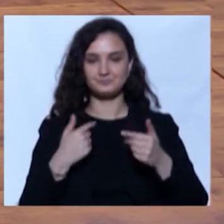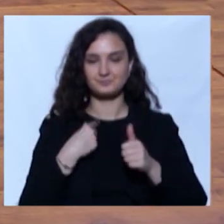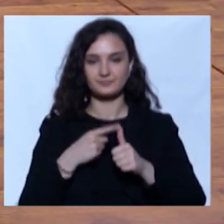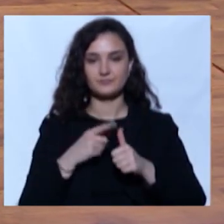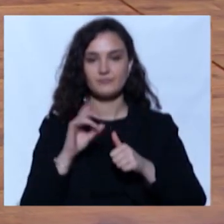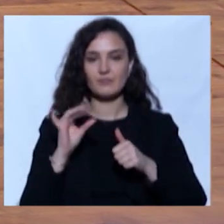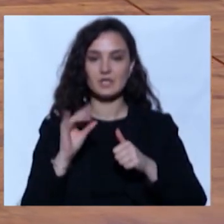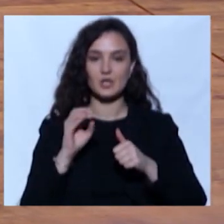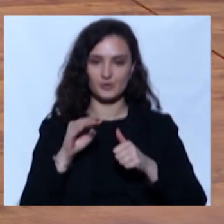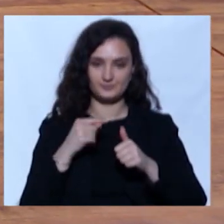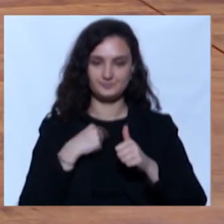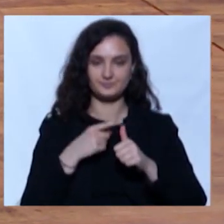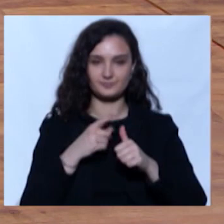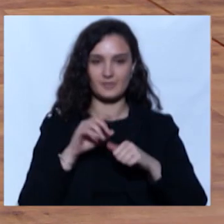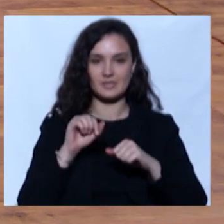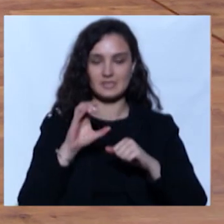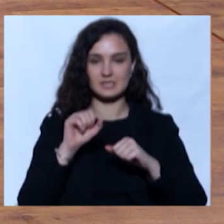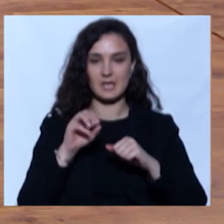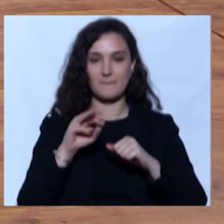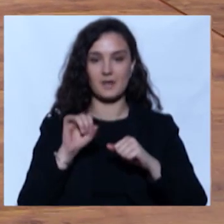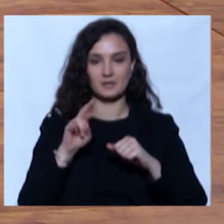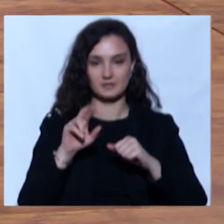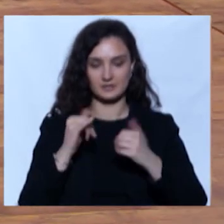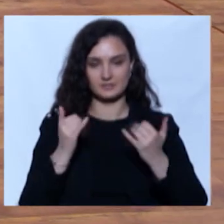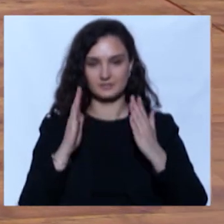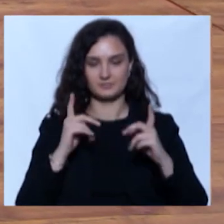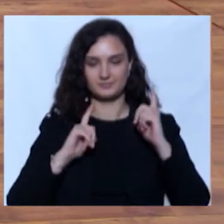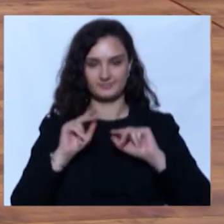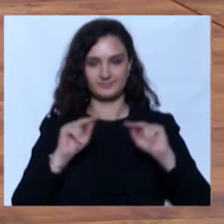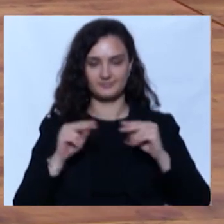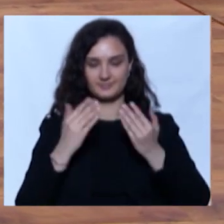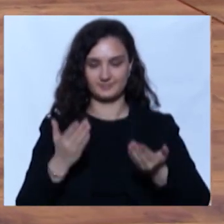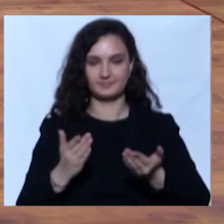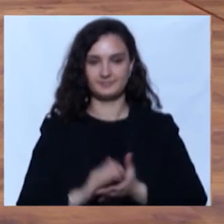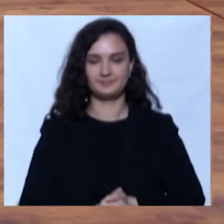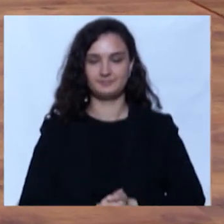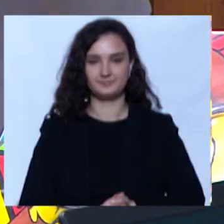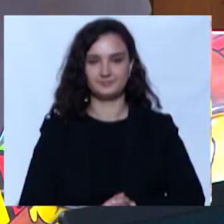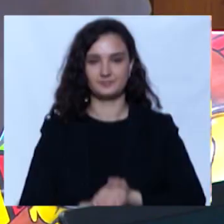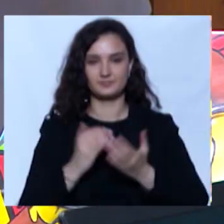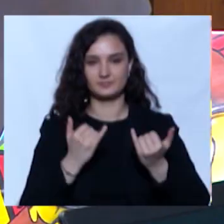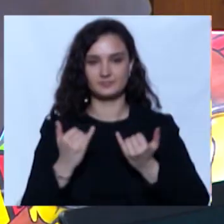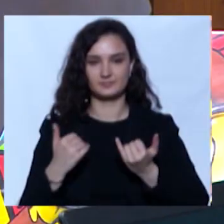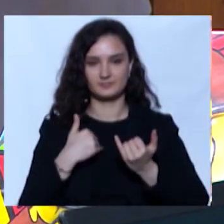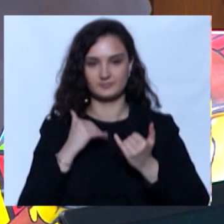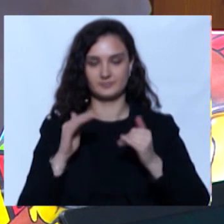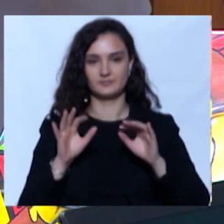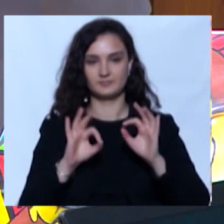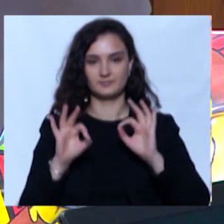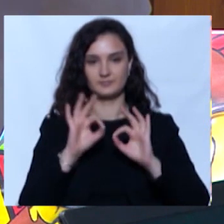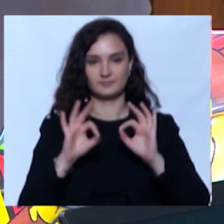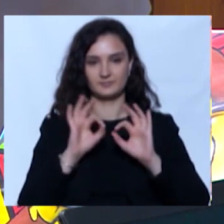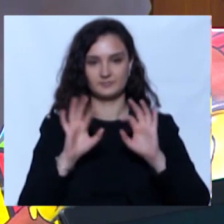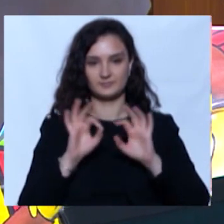My name is Miss Nicole. My name is Miss Amanda. We will be your teachers today. Welcome to our classroom. Today, we will be